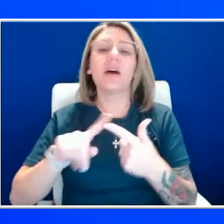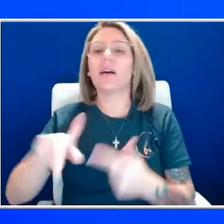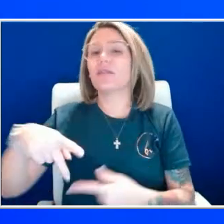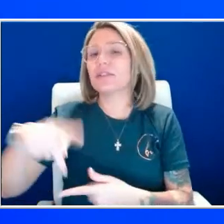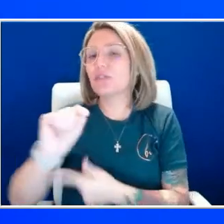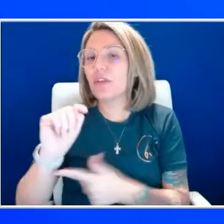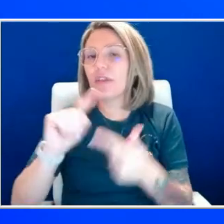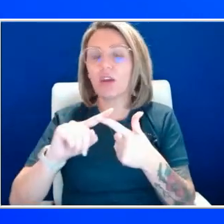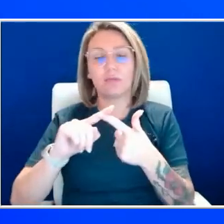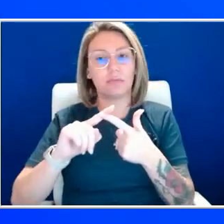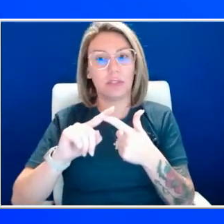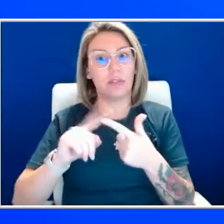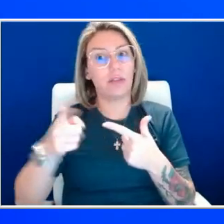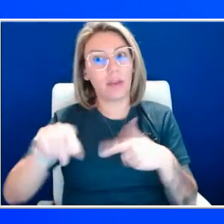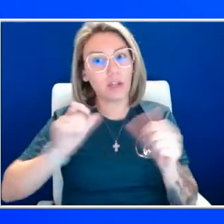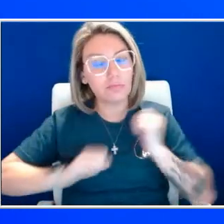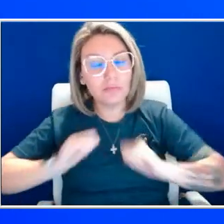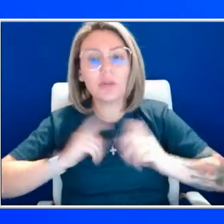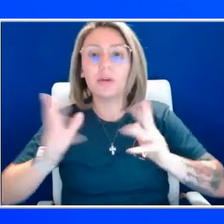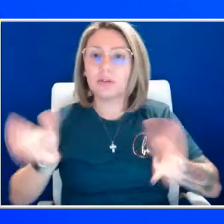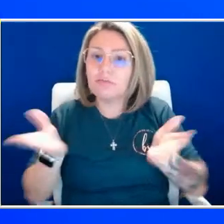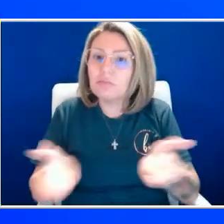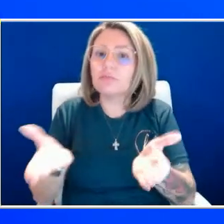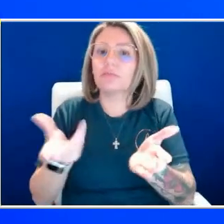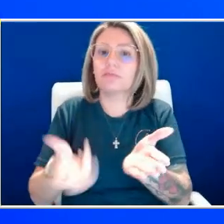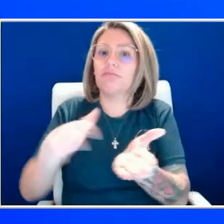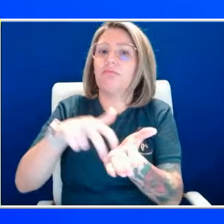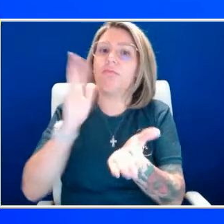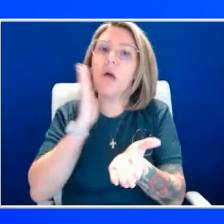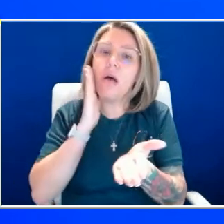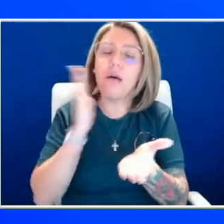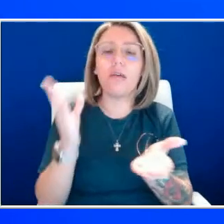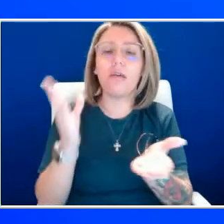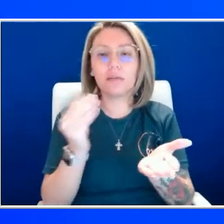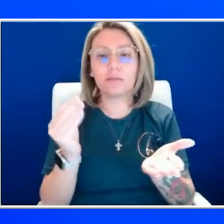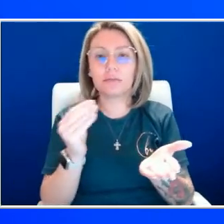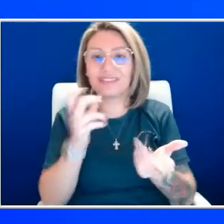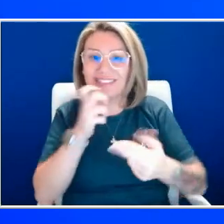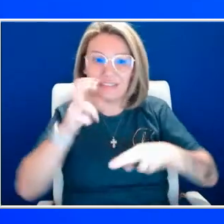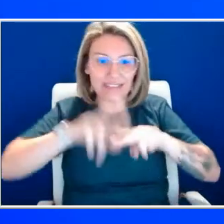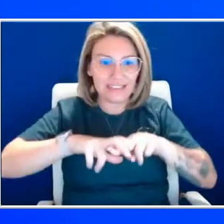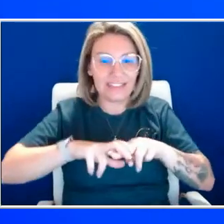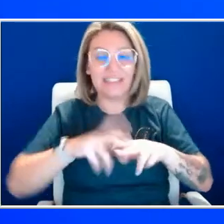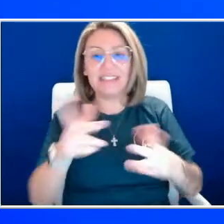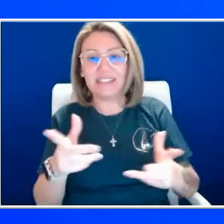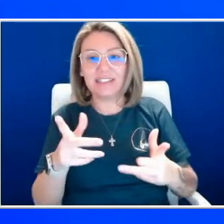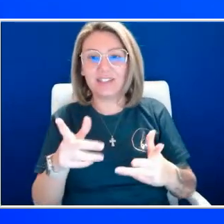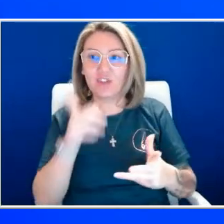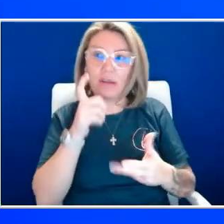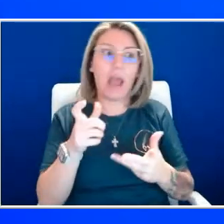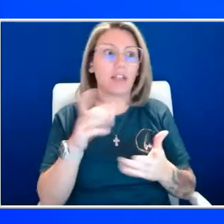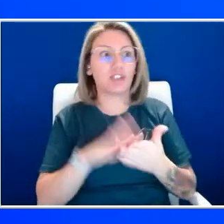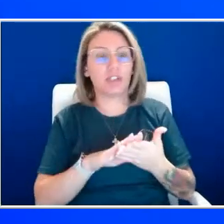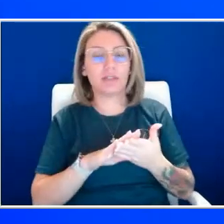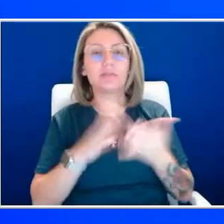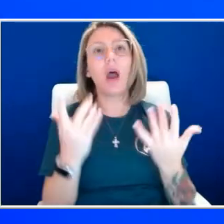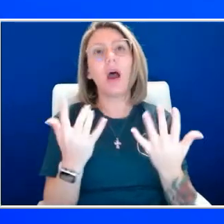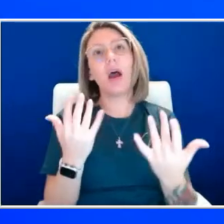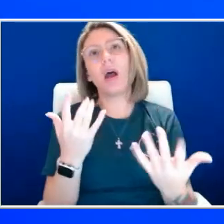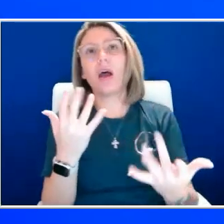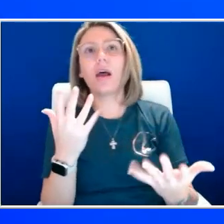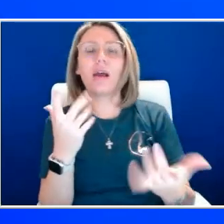out of bed. Post-op, as soon as she has to be, she's, sitting in chair, she's doing stuff. So it's not, we say, well, if surgery goes